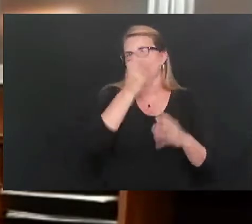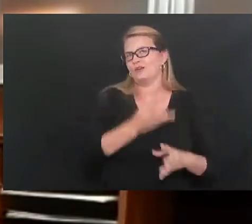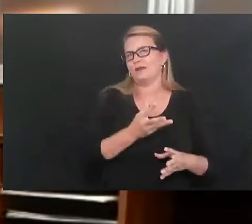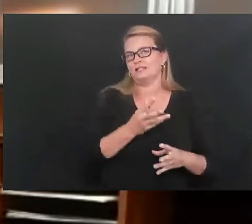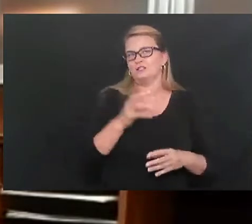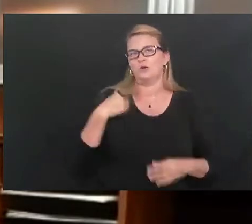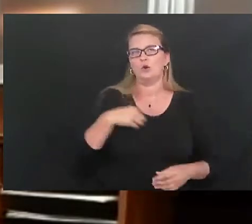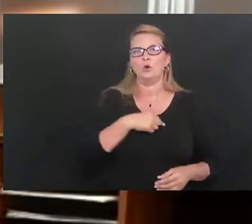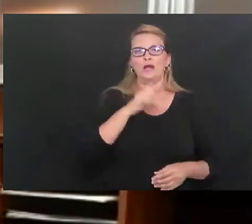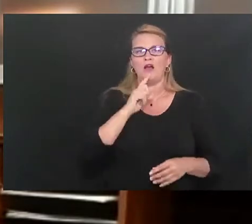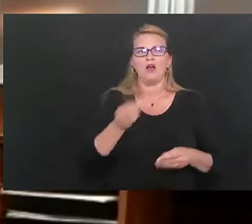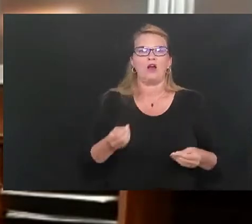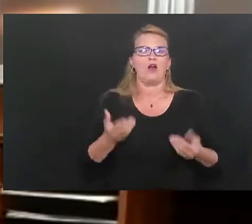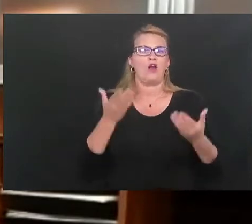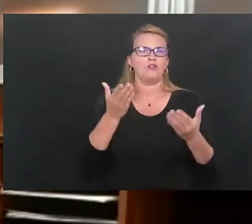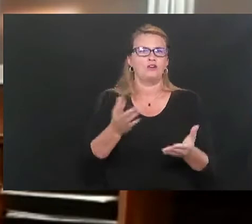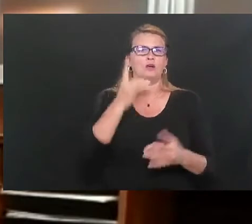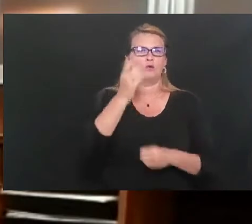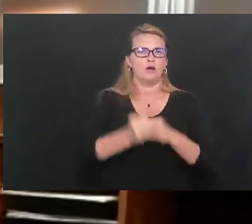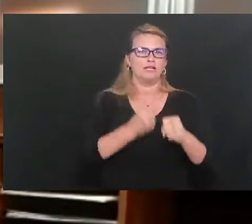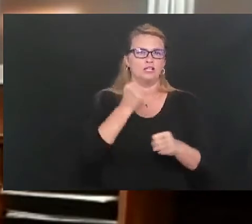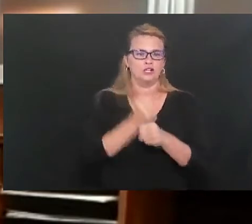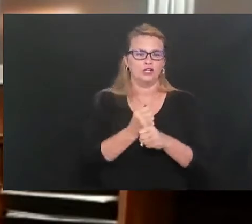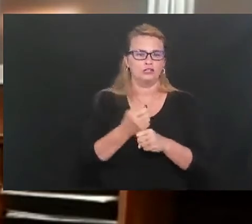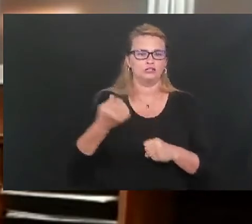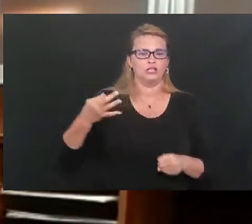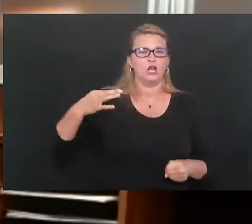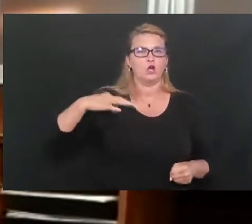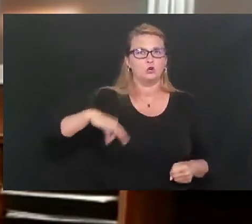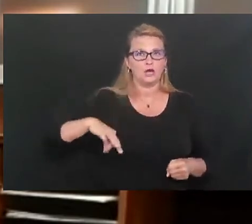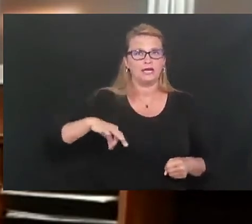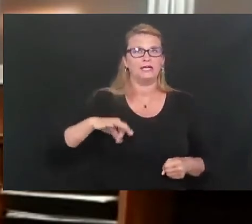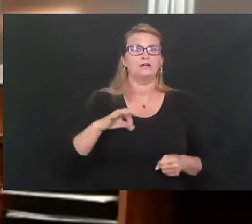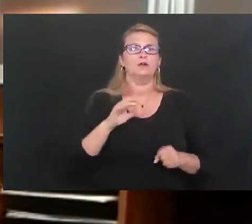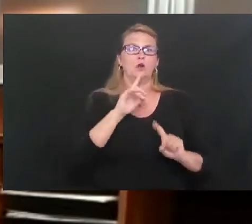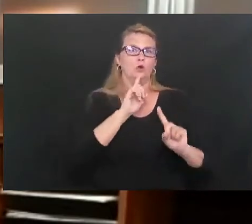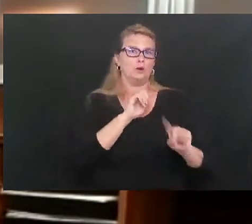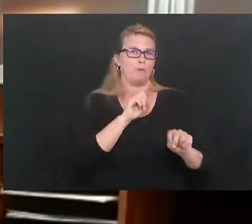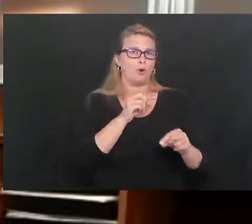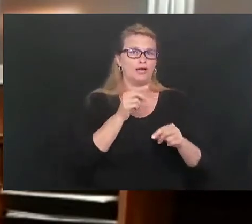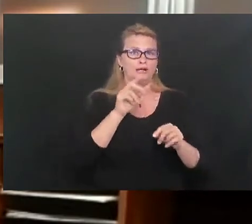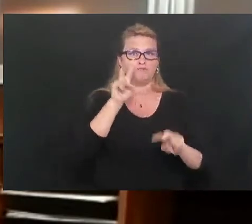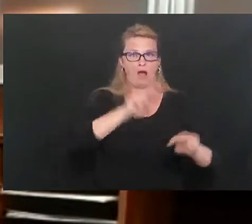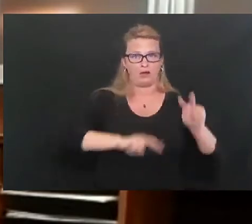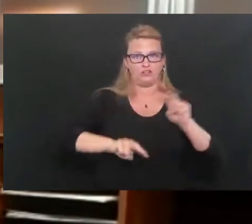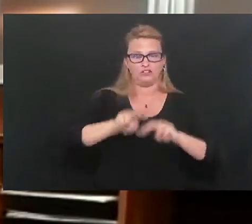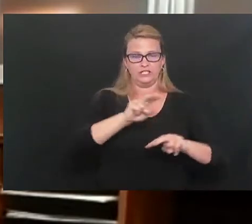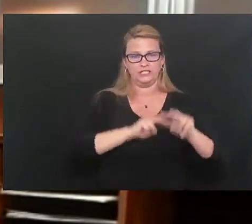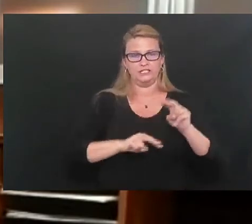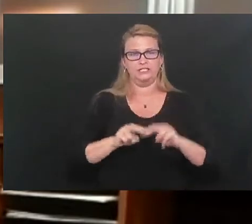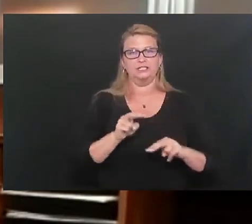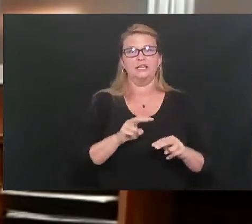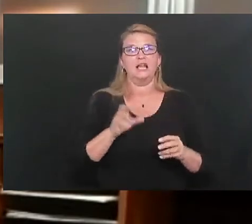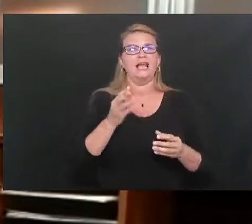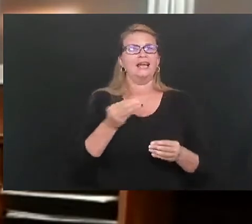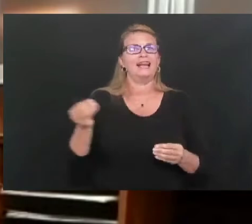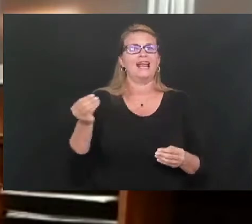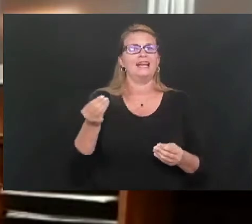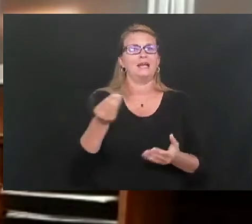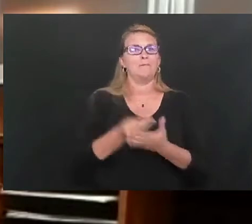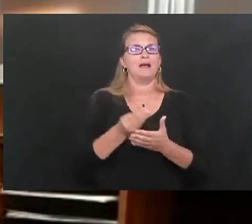offering a year's worth of credit reporting monitoring, $1 million in identity fraud loss reimbursement,